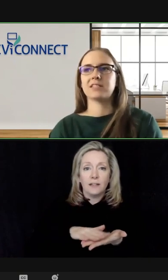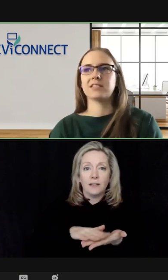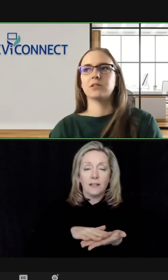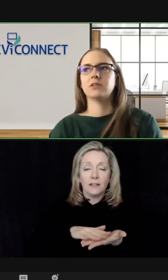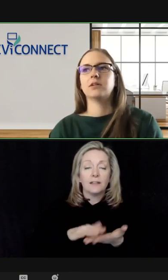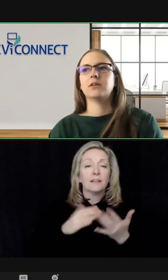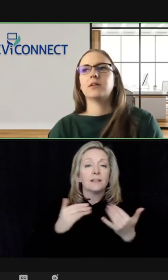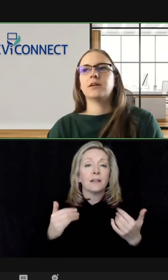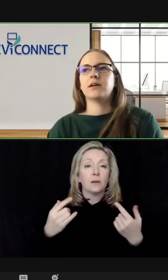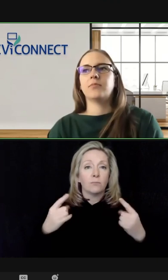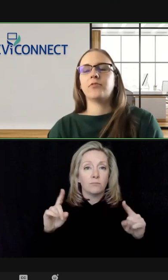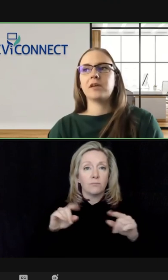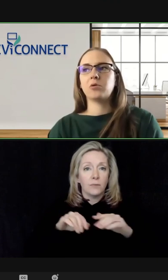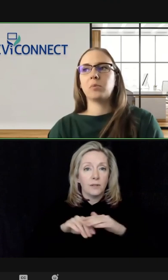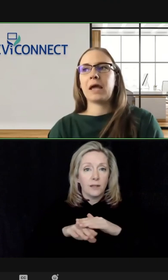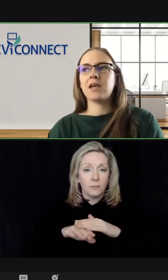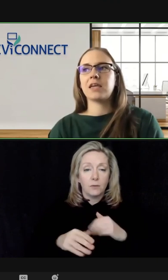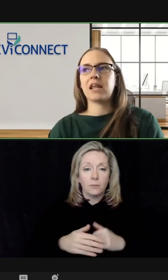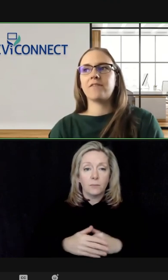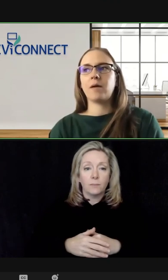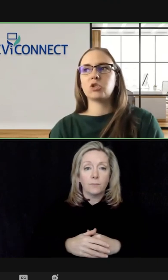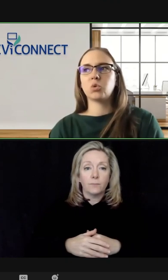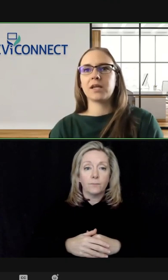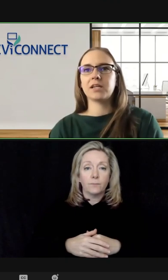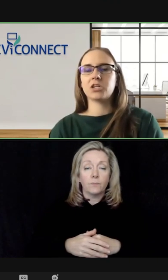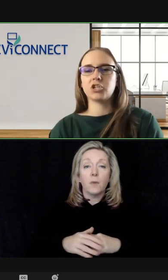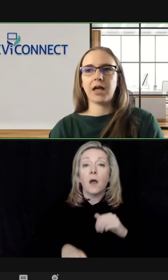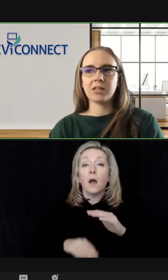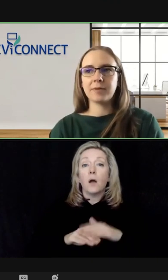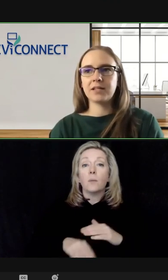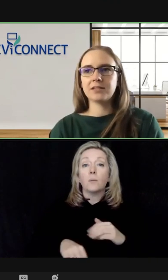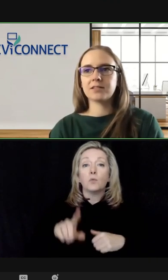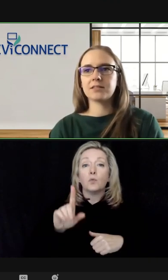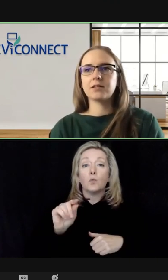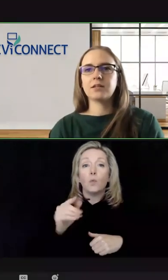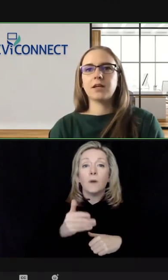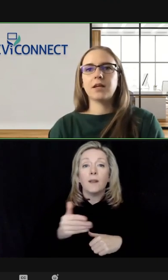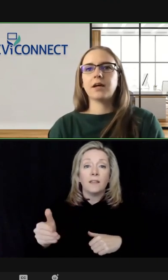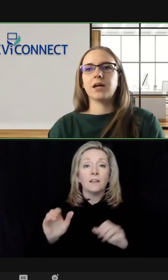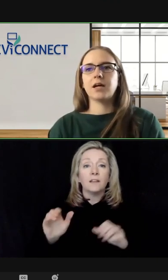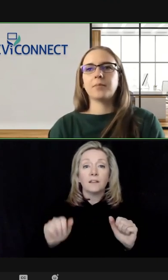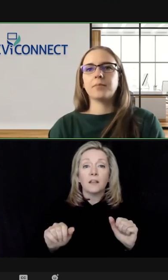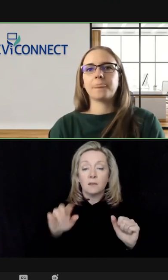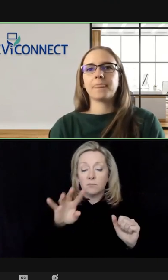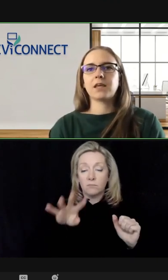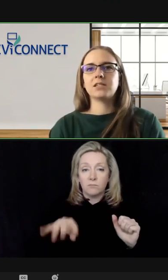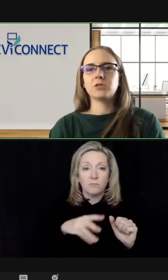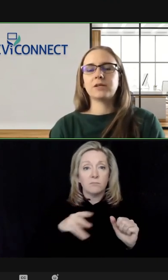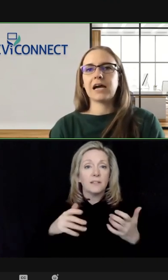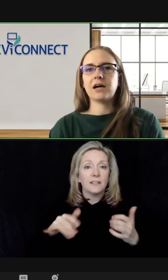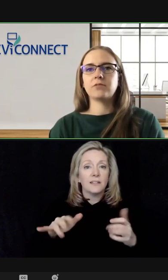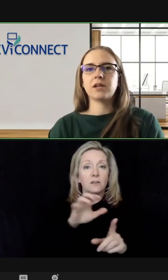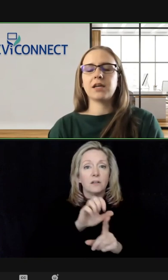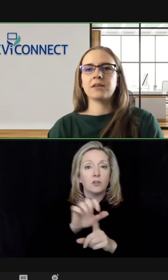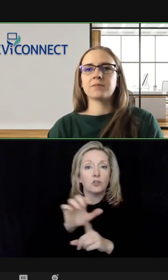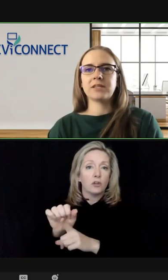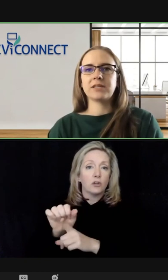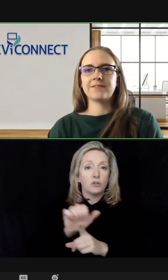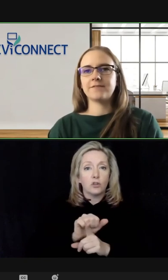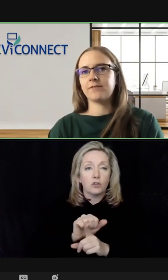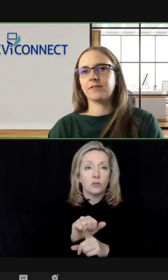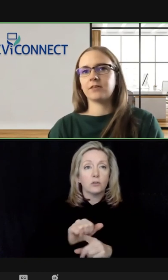are now accessible. For the array, he can have up to 20 additional elements. Continuing